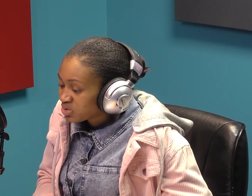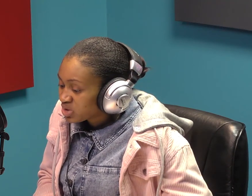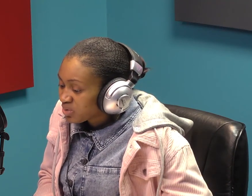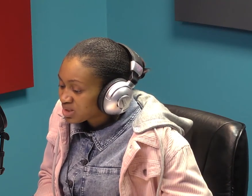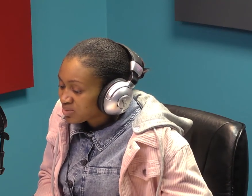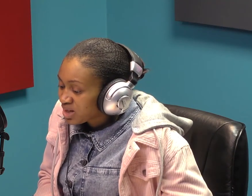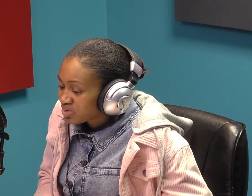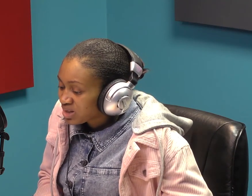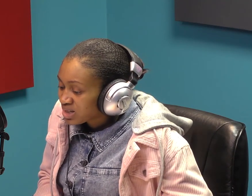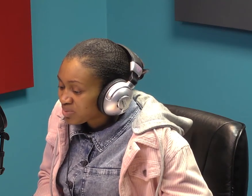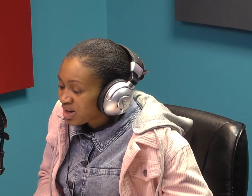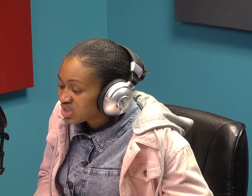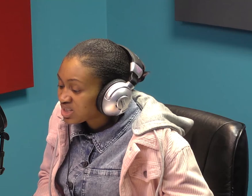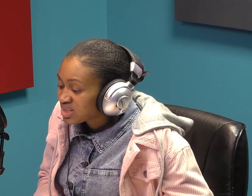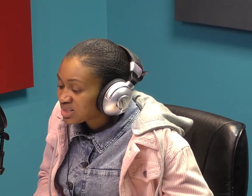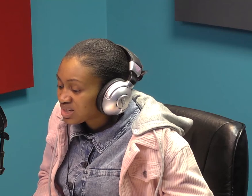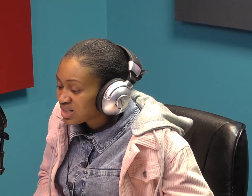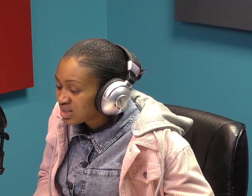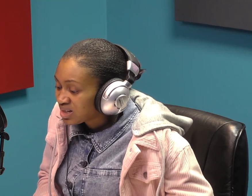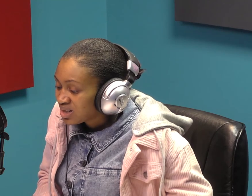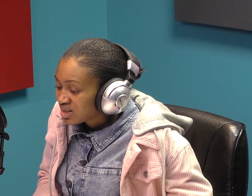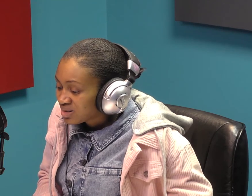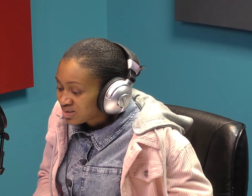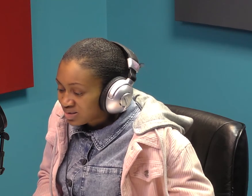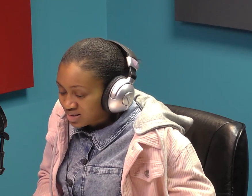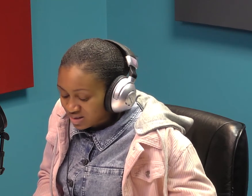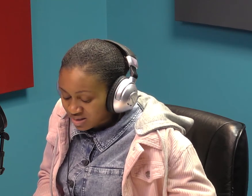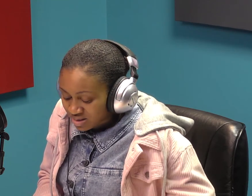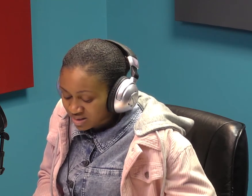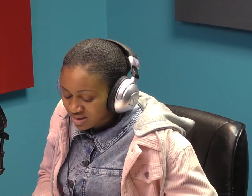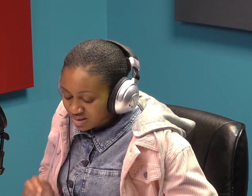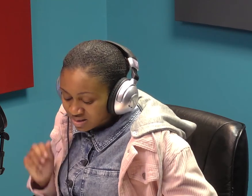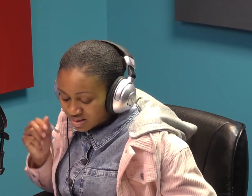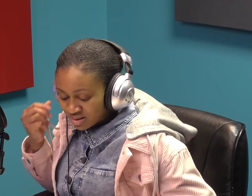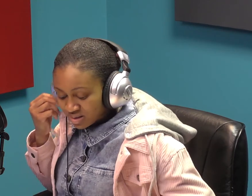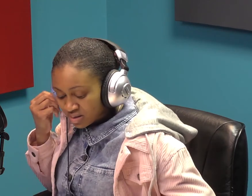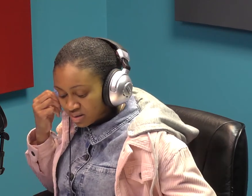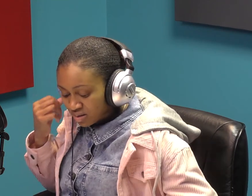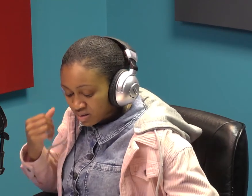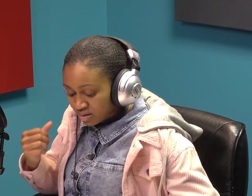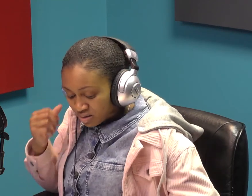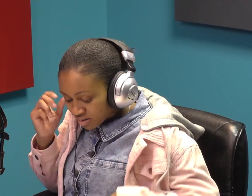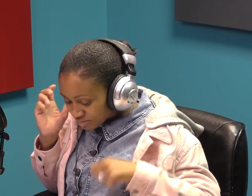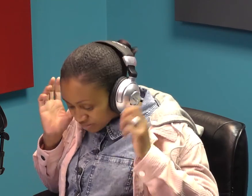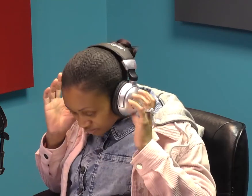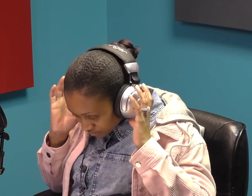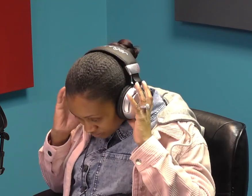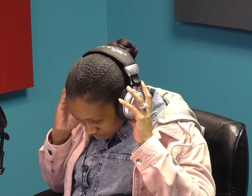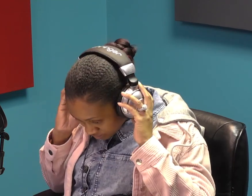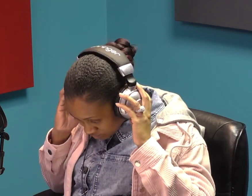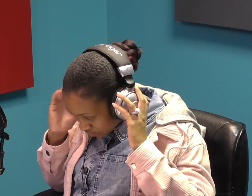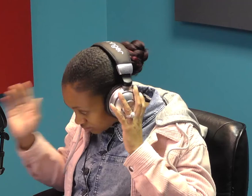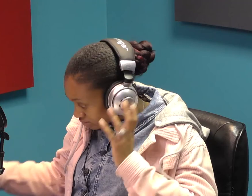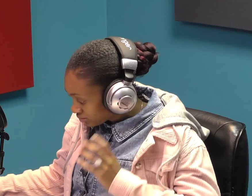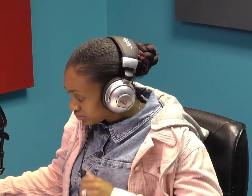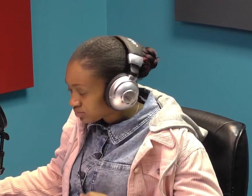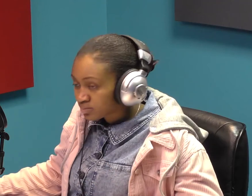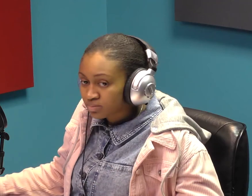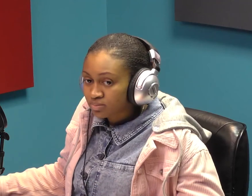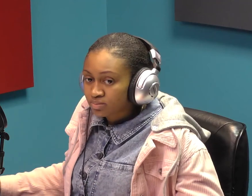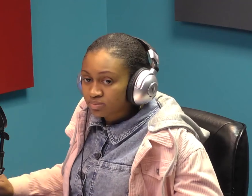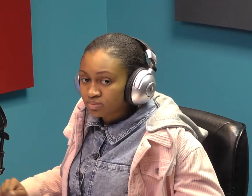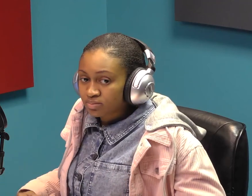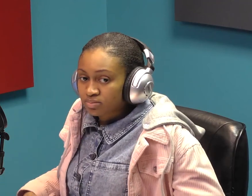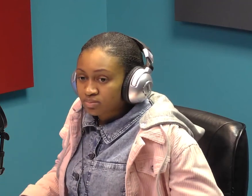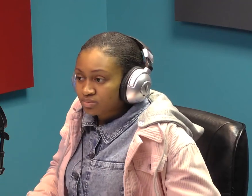Can you share with us some other things about Gen Z? Yes, I can. 61% of children, 8 to 17, have